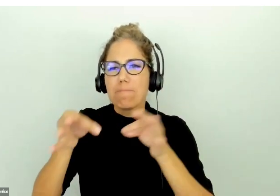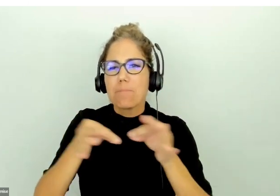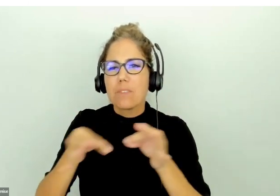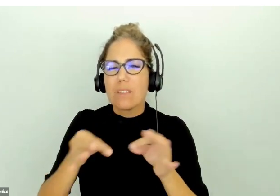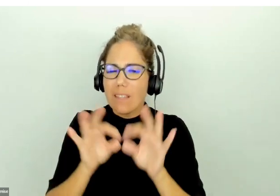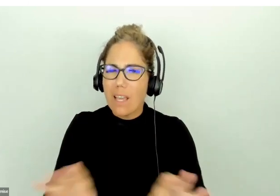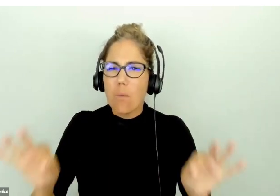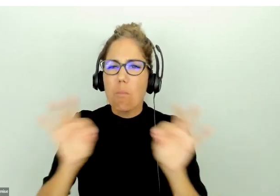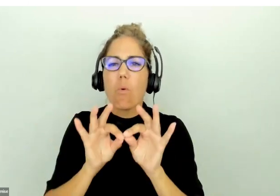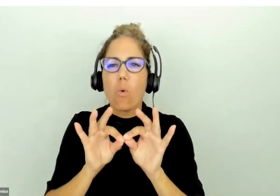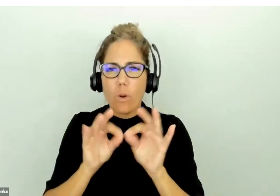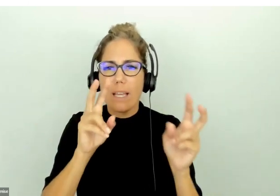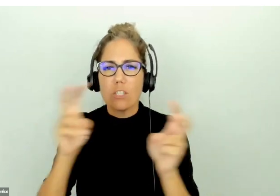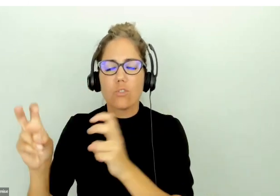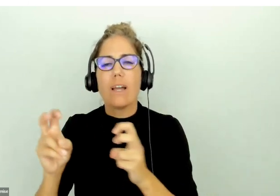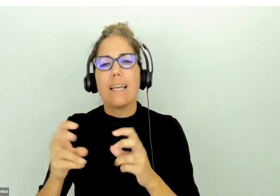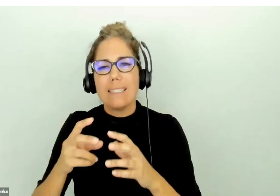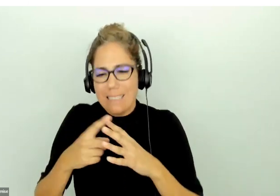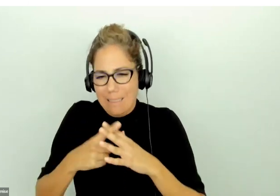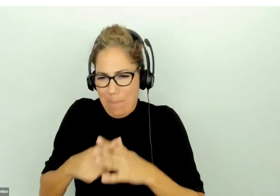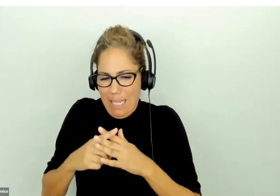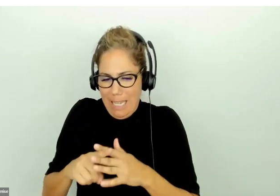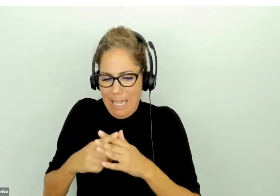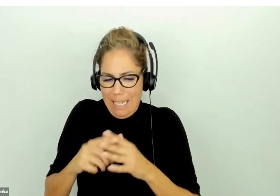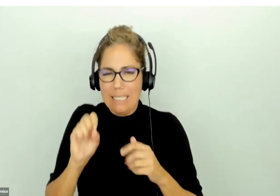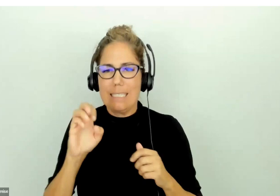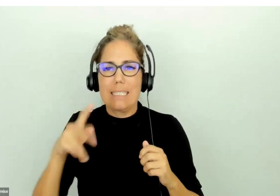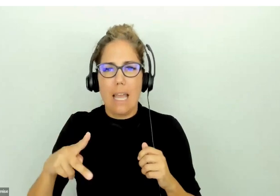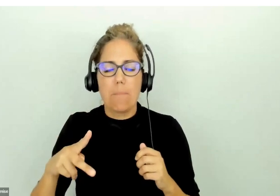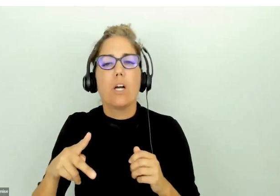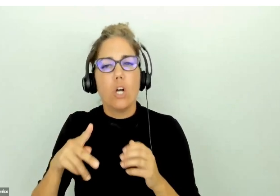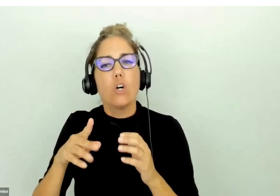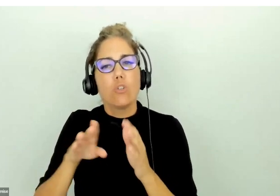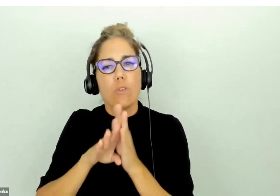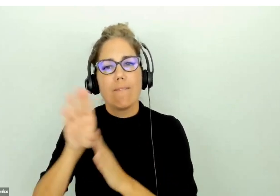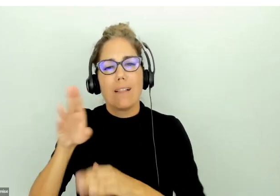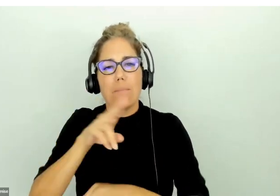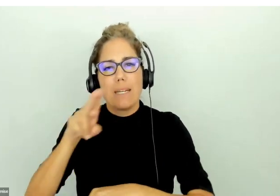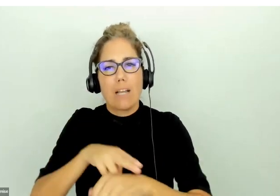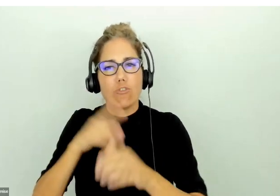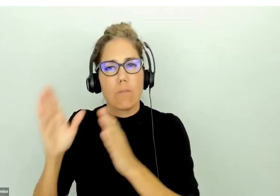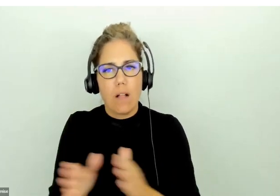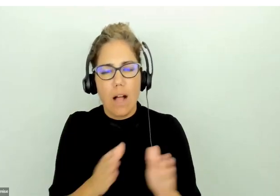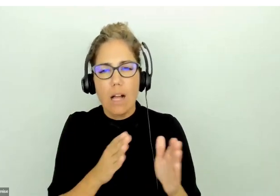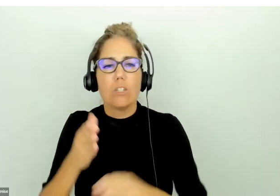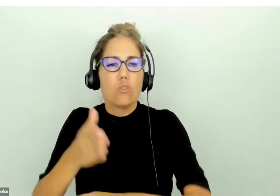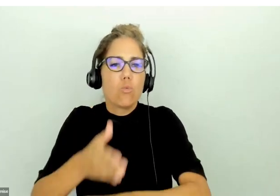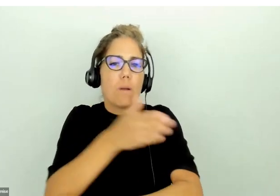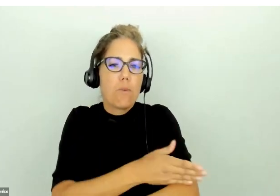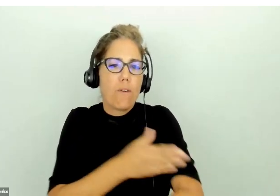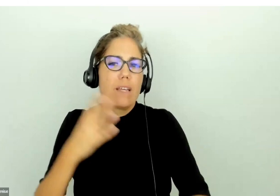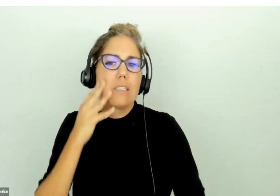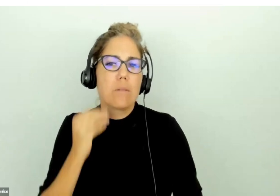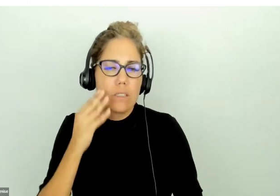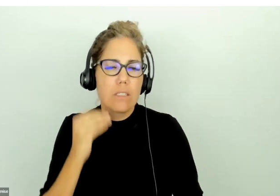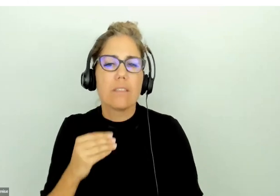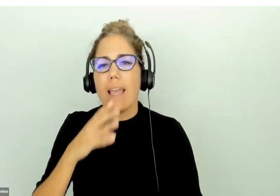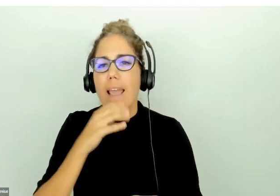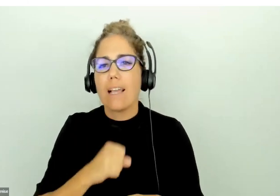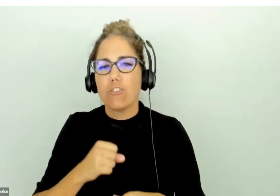for the future. It's the initial step in the development of a national plan on aging to improve the experience of aging in